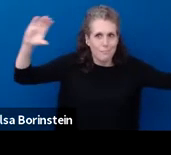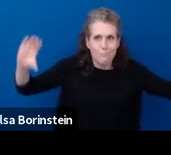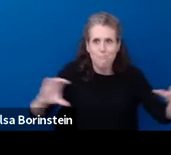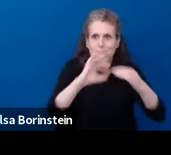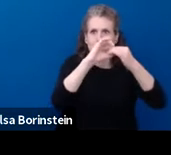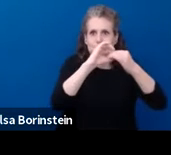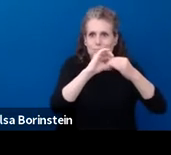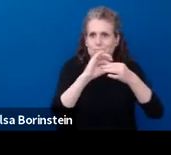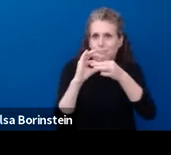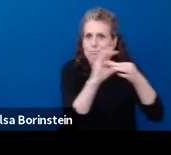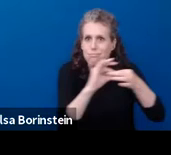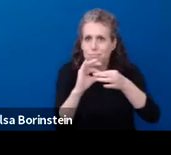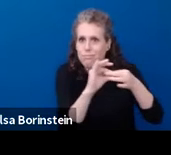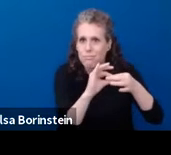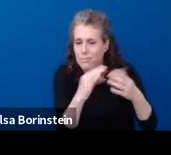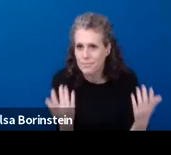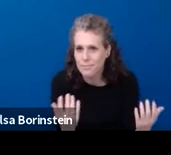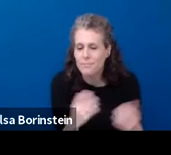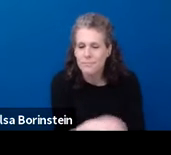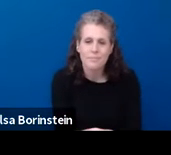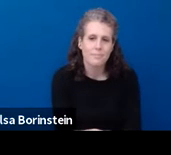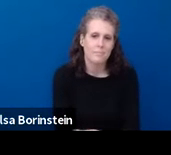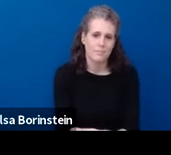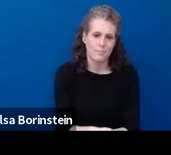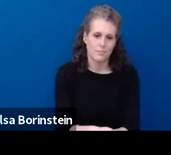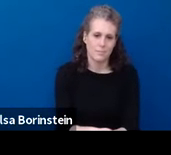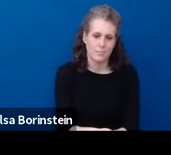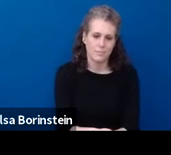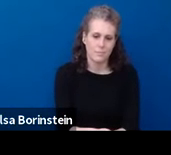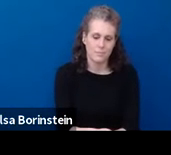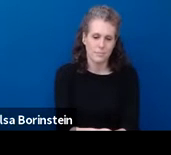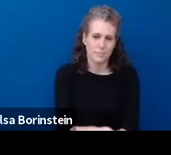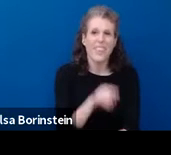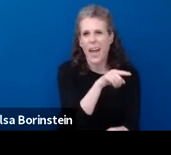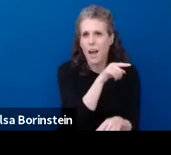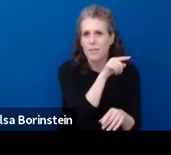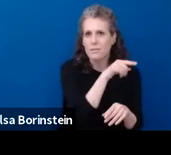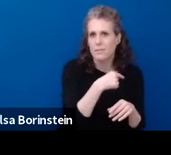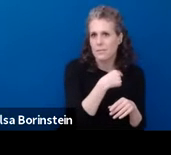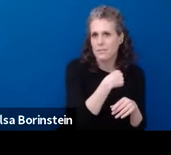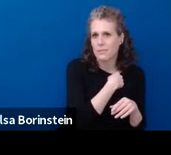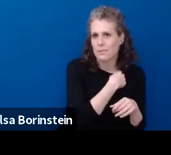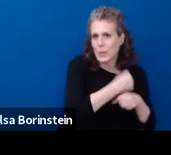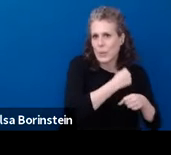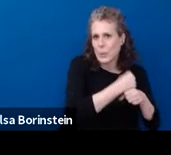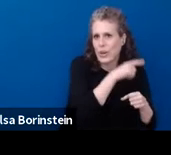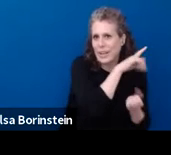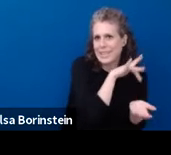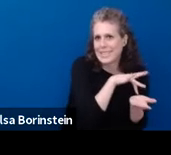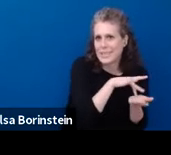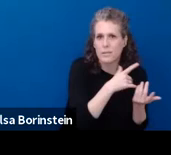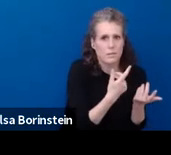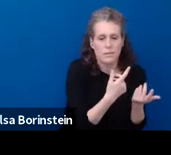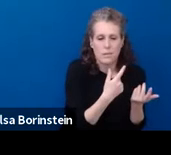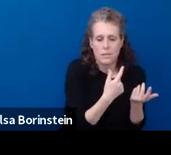I do. And in Sundbyberg, at our department, the municipality, we ask ourselves, how